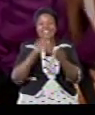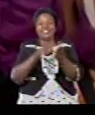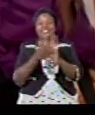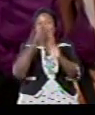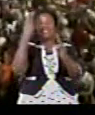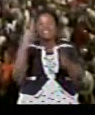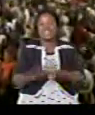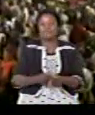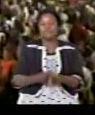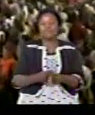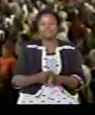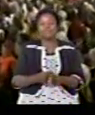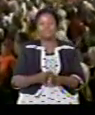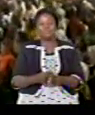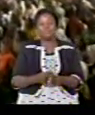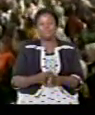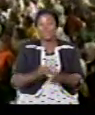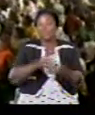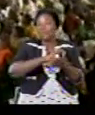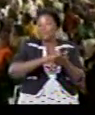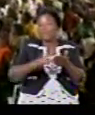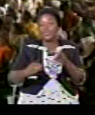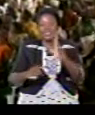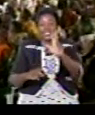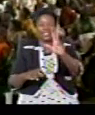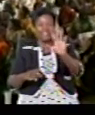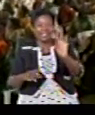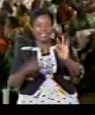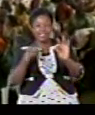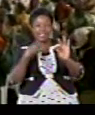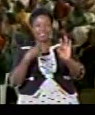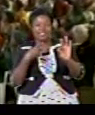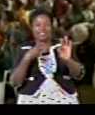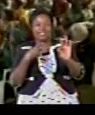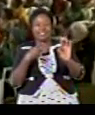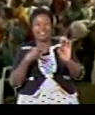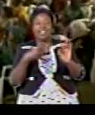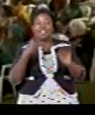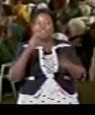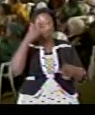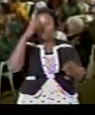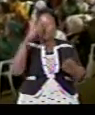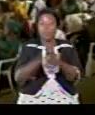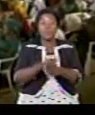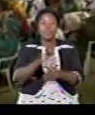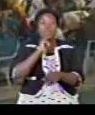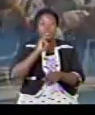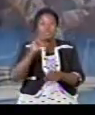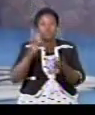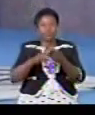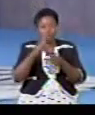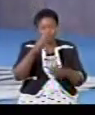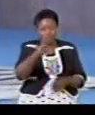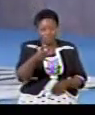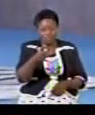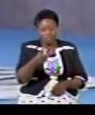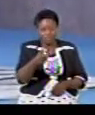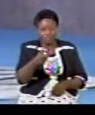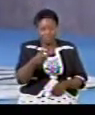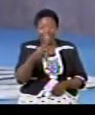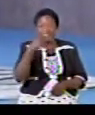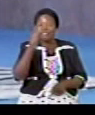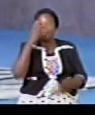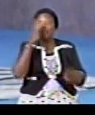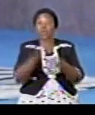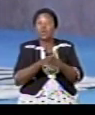Jesus' name. Verse 39 says, the promise is unto you. The